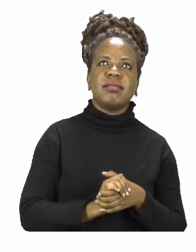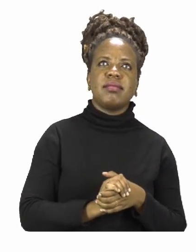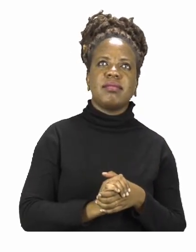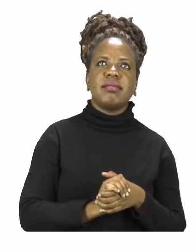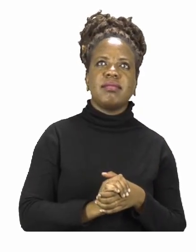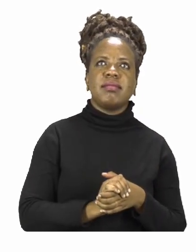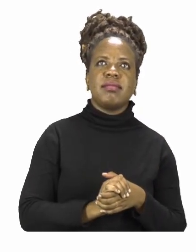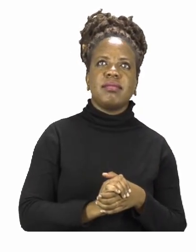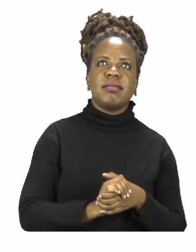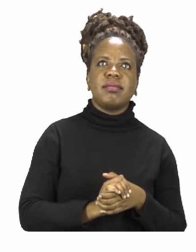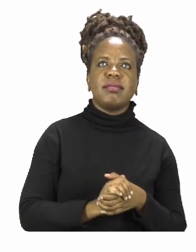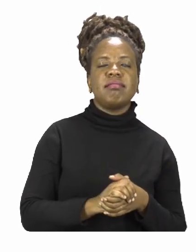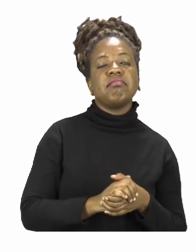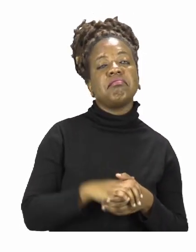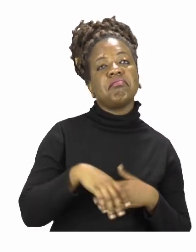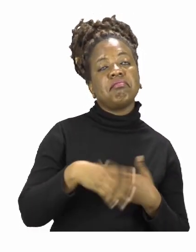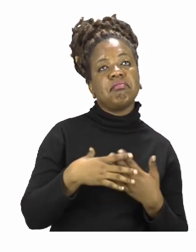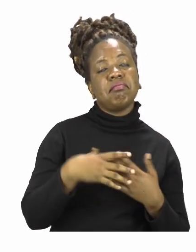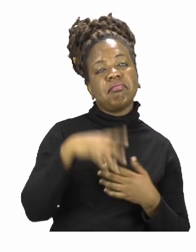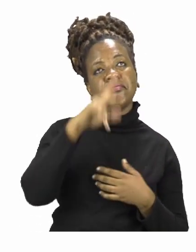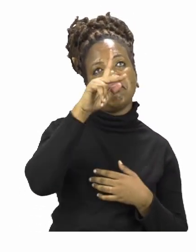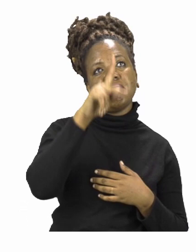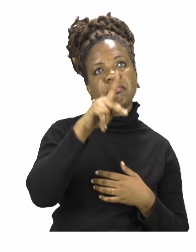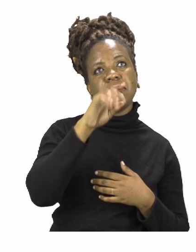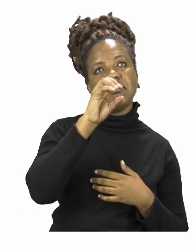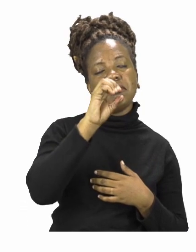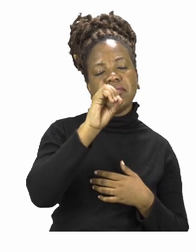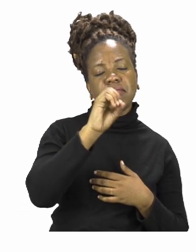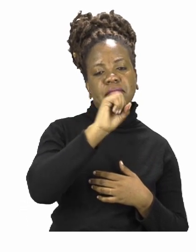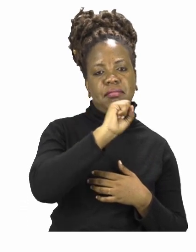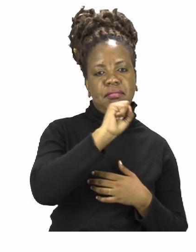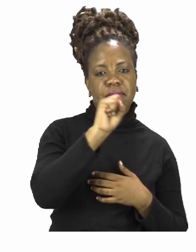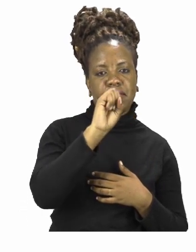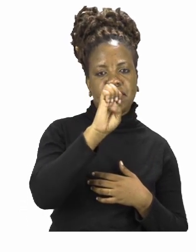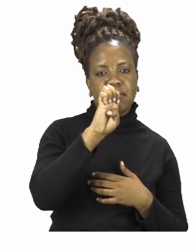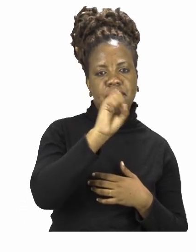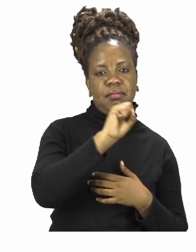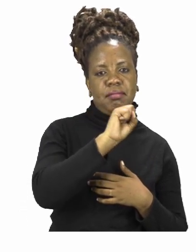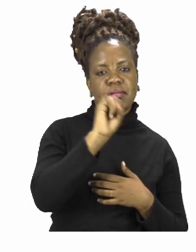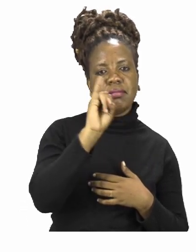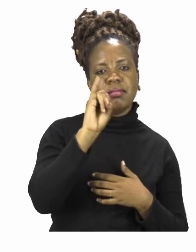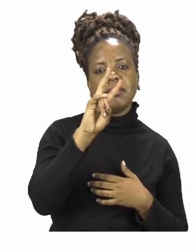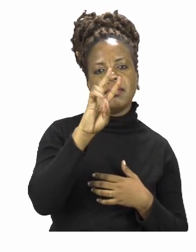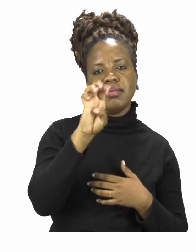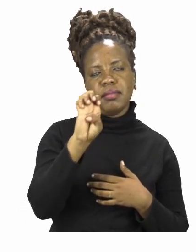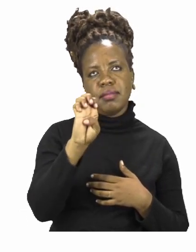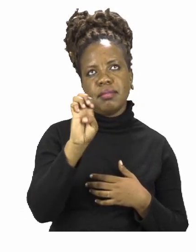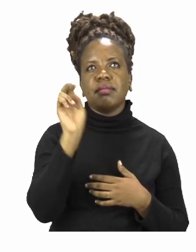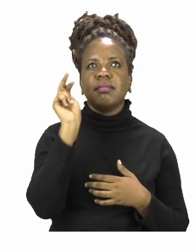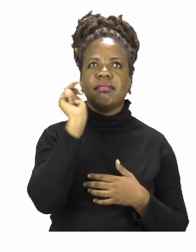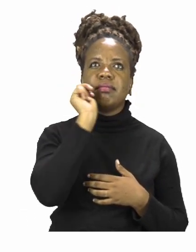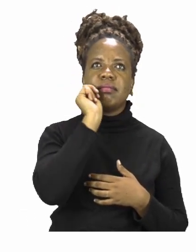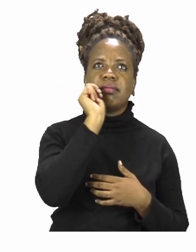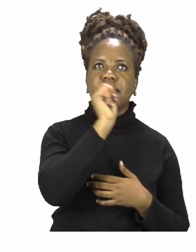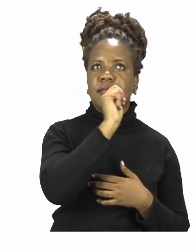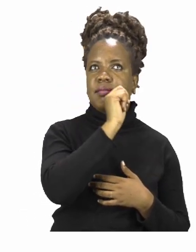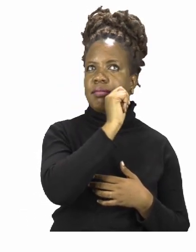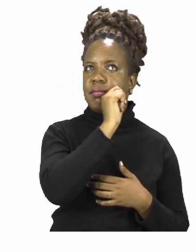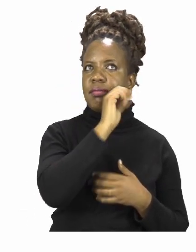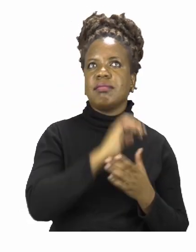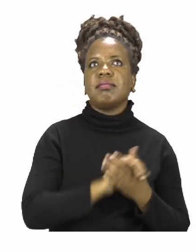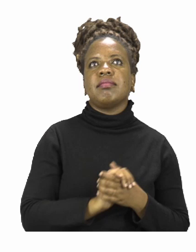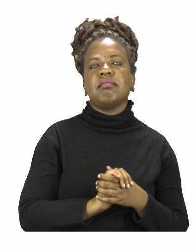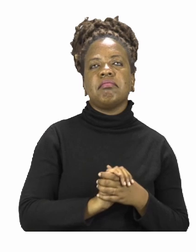are going to be doing possessive nouns. Now, possessive nouns are words that show